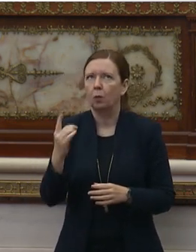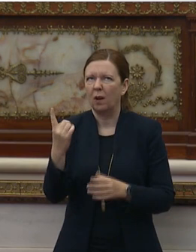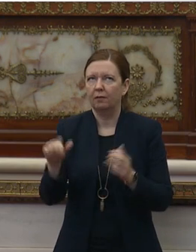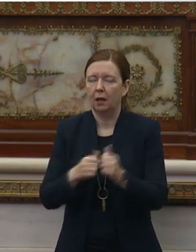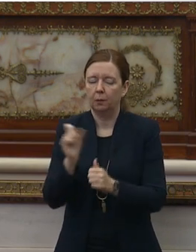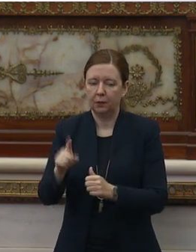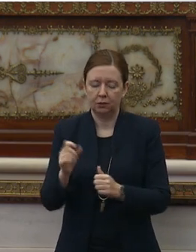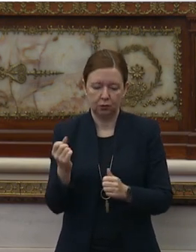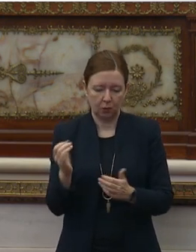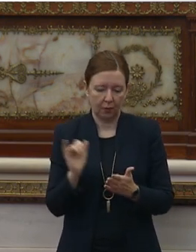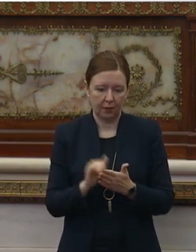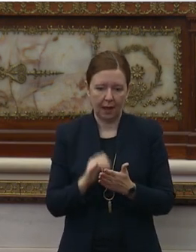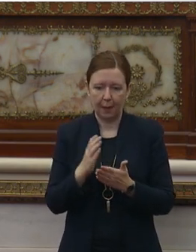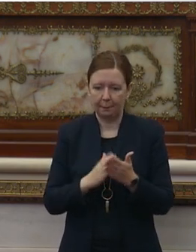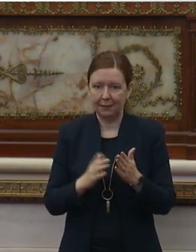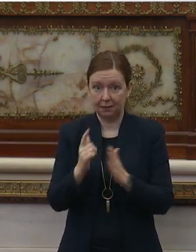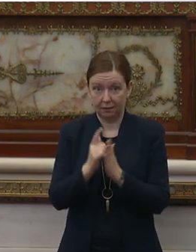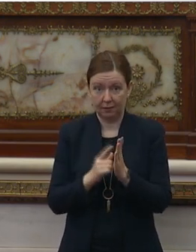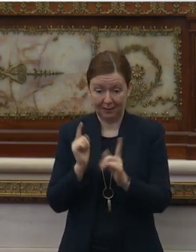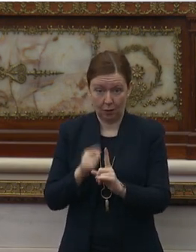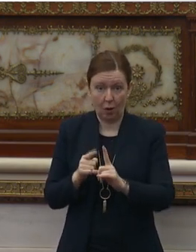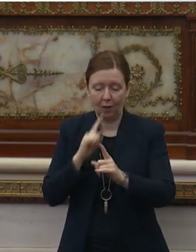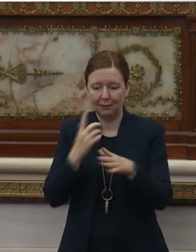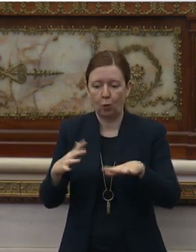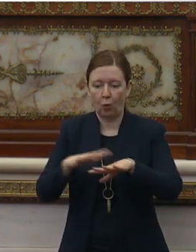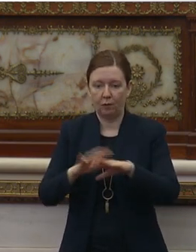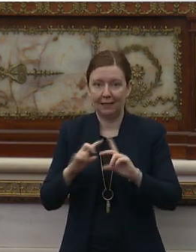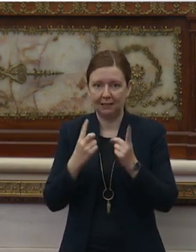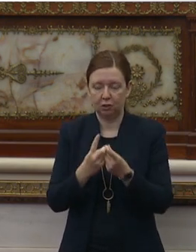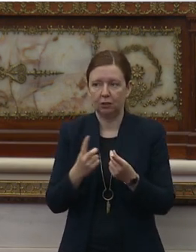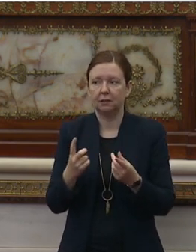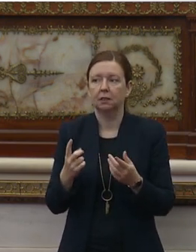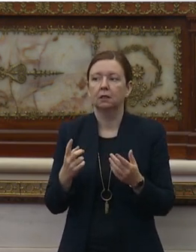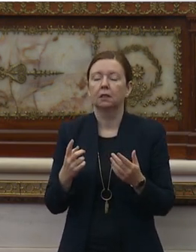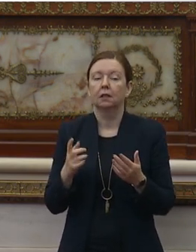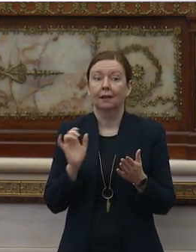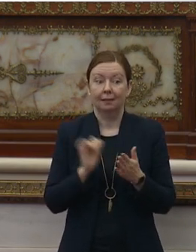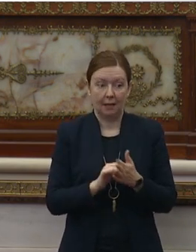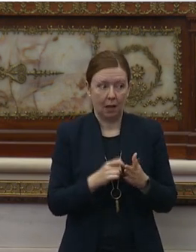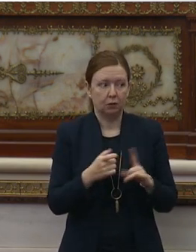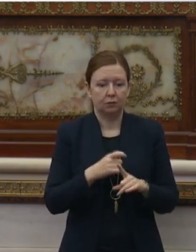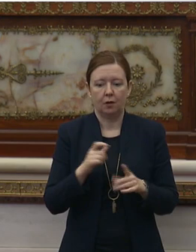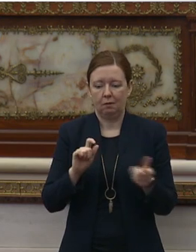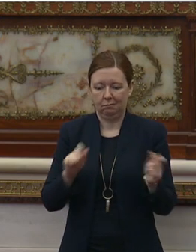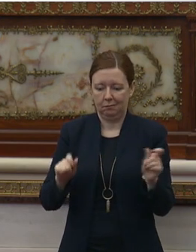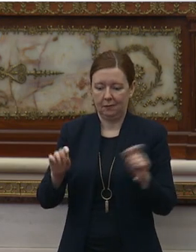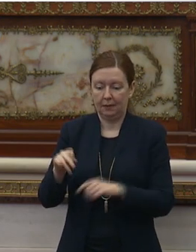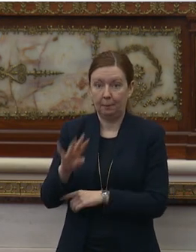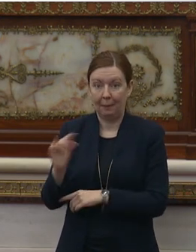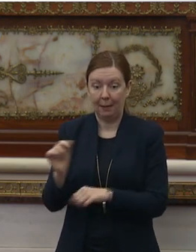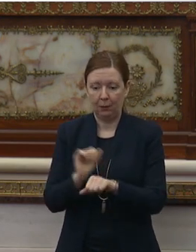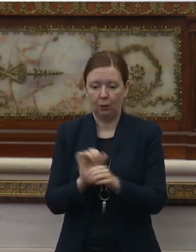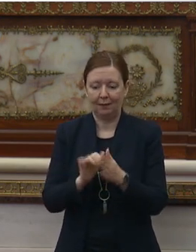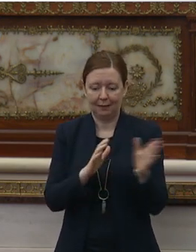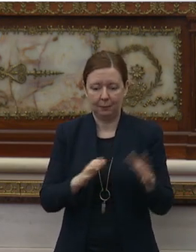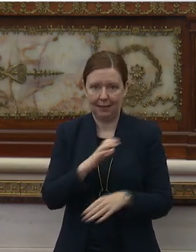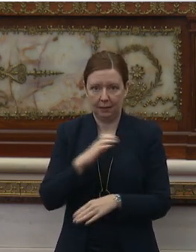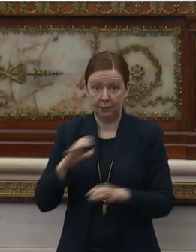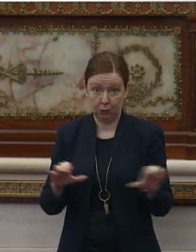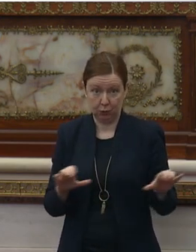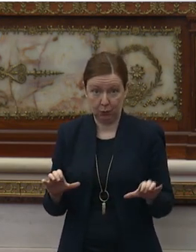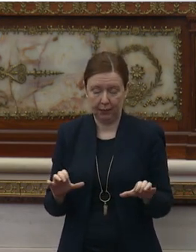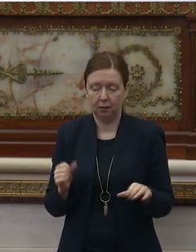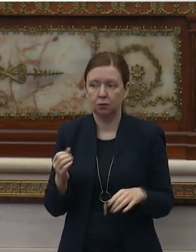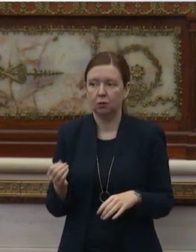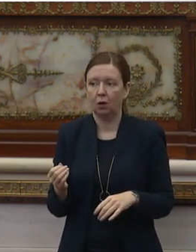this piece of legislation, this overlay district, came out of the remapping work that the Planning Commission was doing.